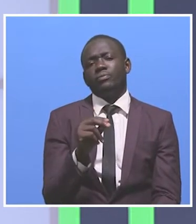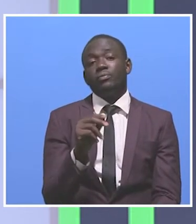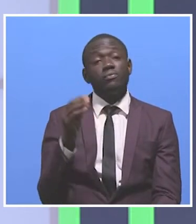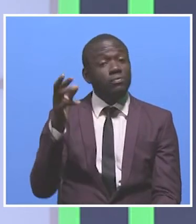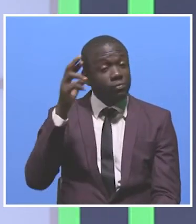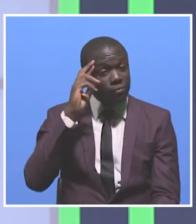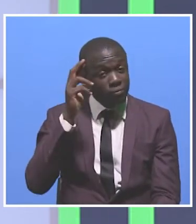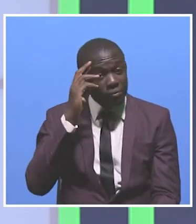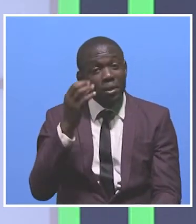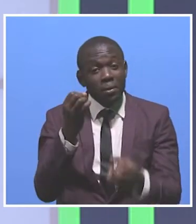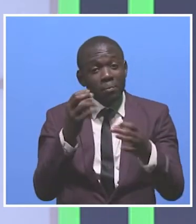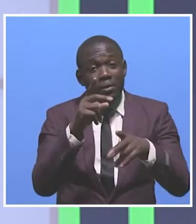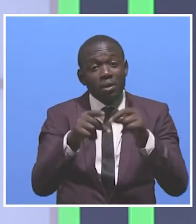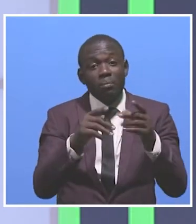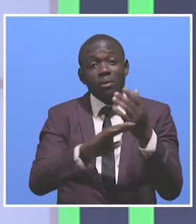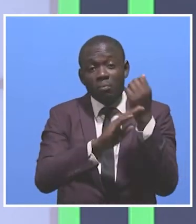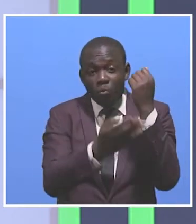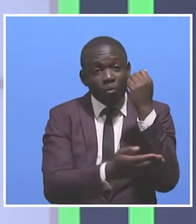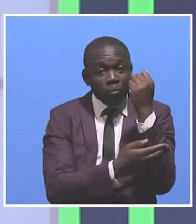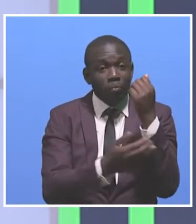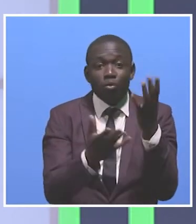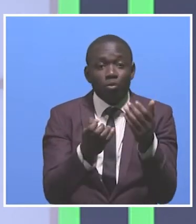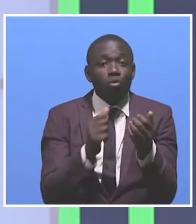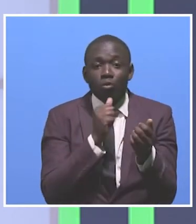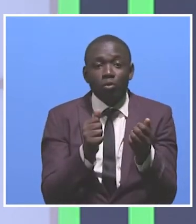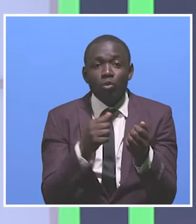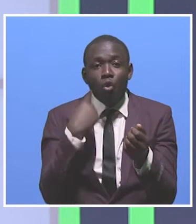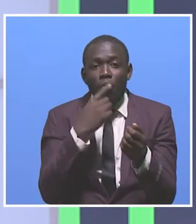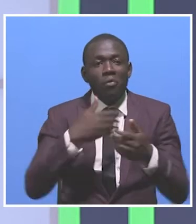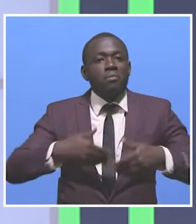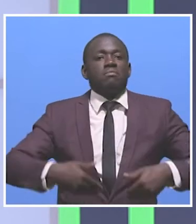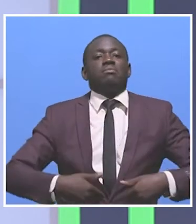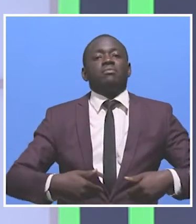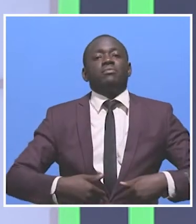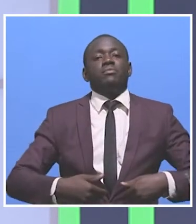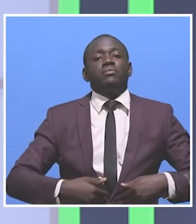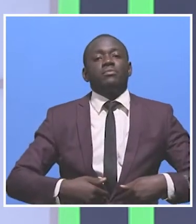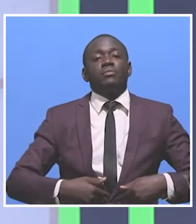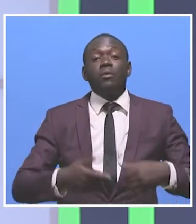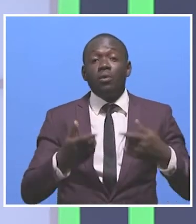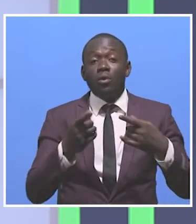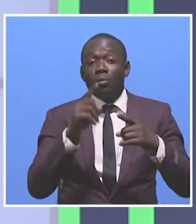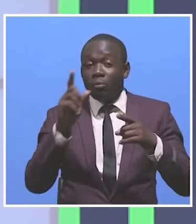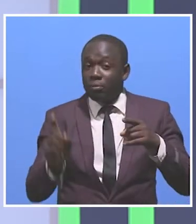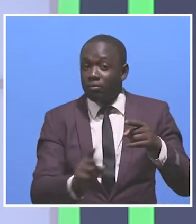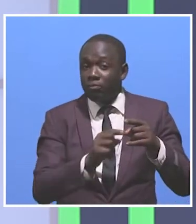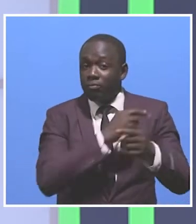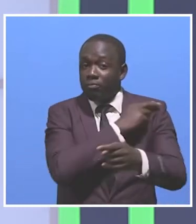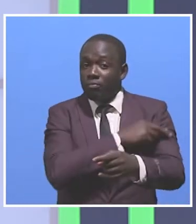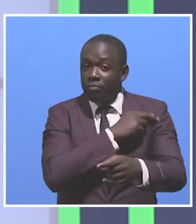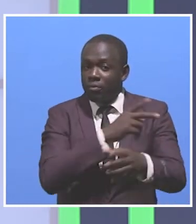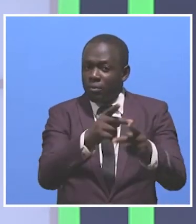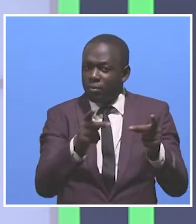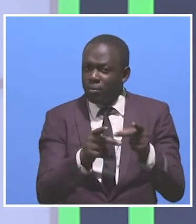people with unwanted pregnancies, they are teenagers. They are young. And when they come to the health facilities,